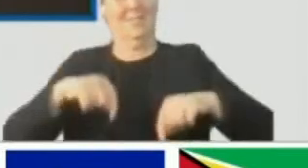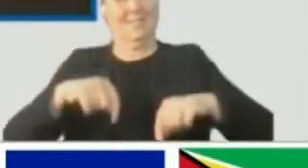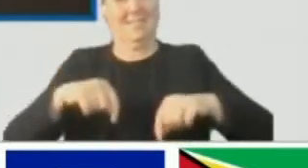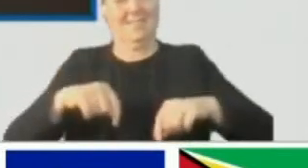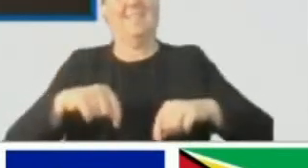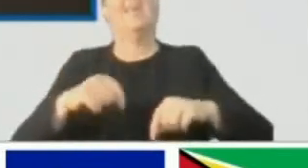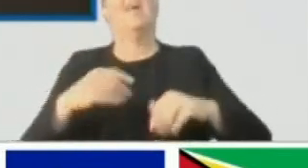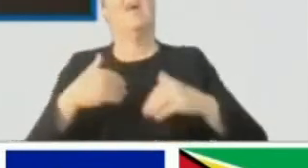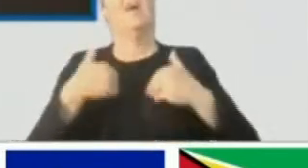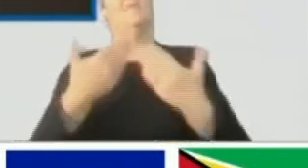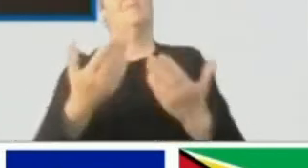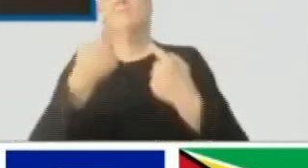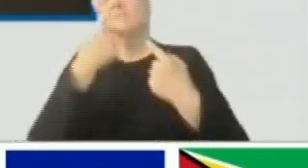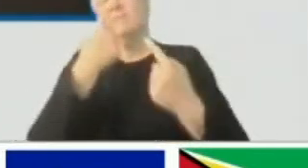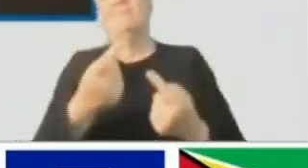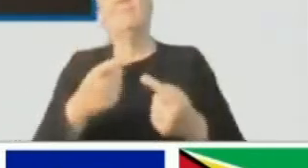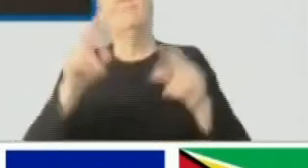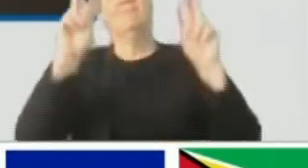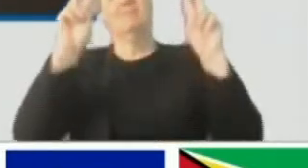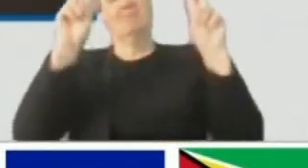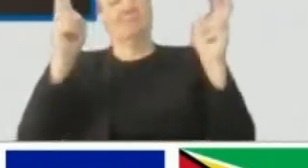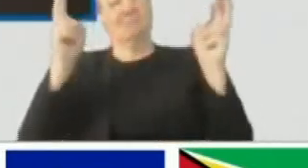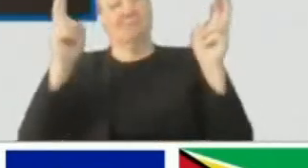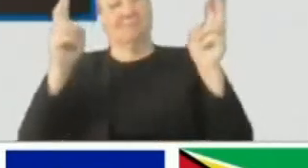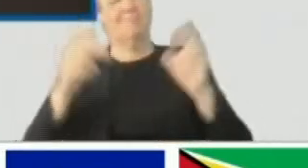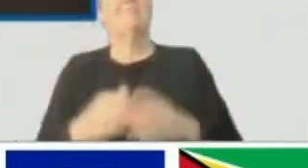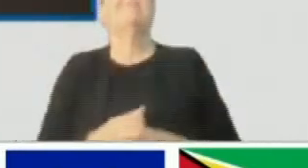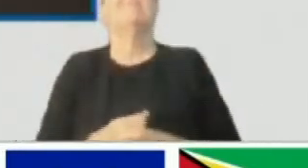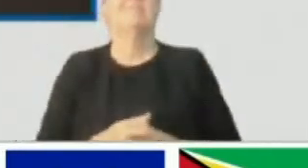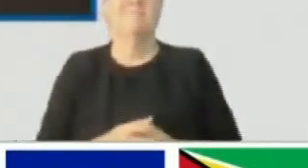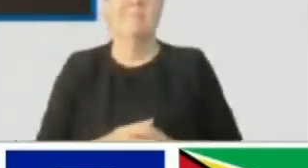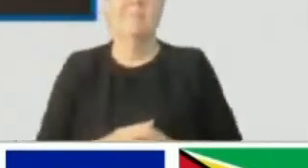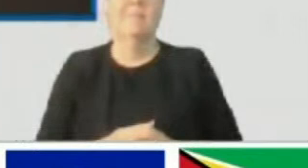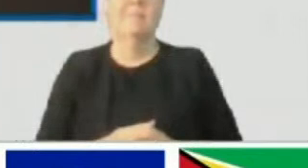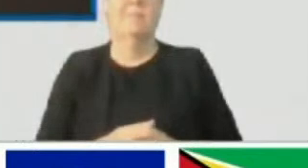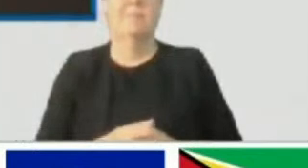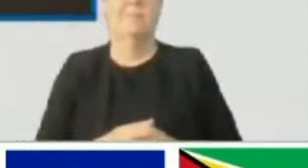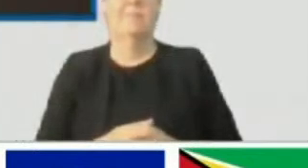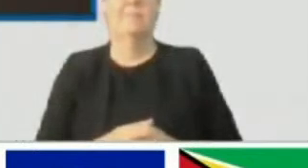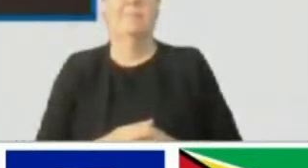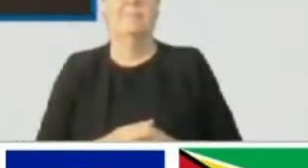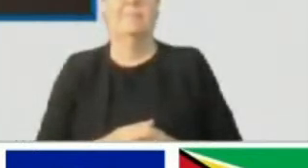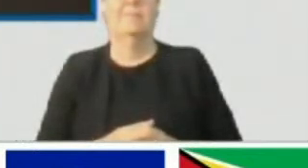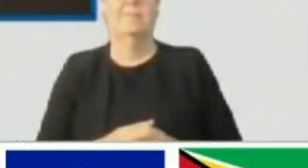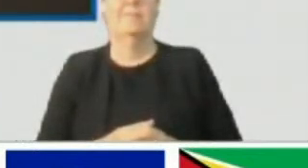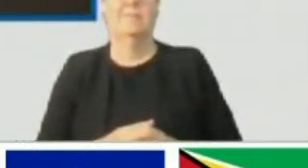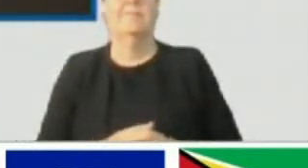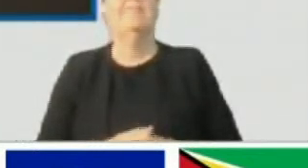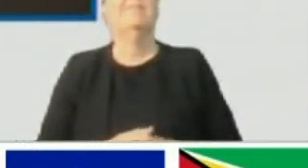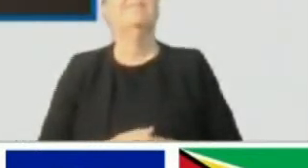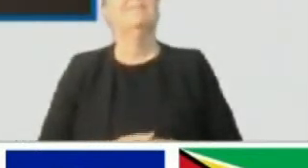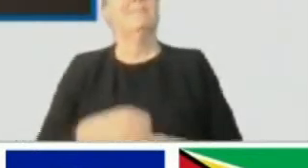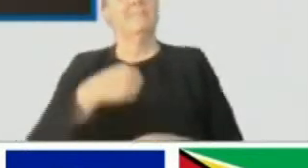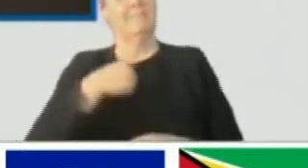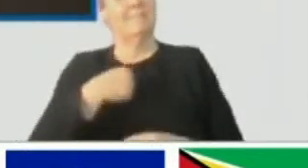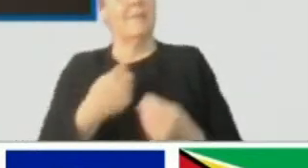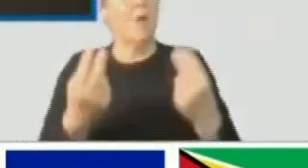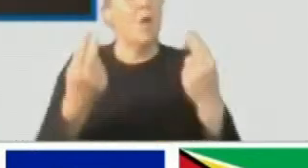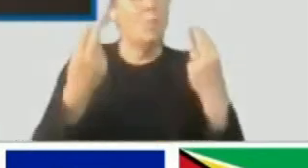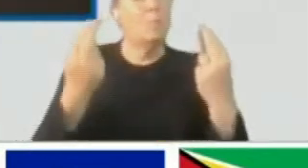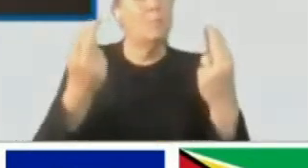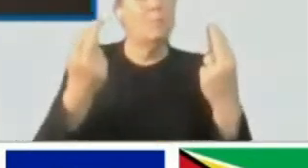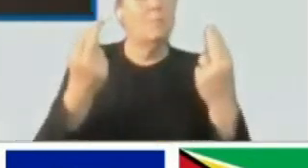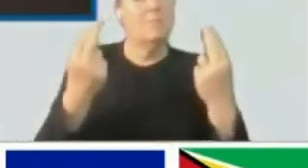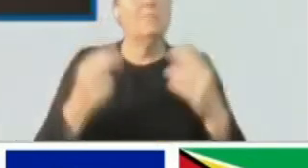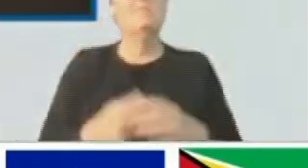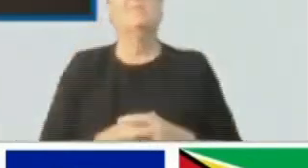McKenzie as I share these words. It is my hope, too, that the forum will raise awareness not just for